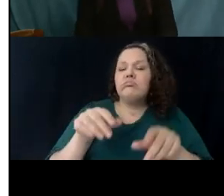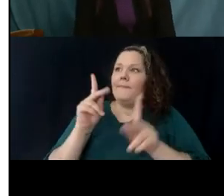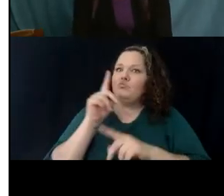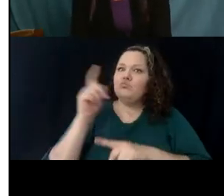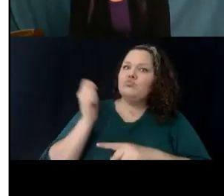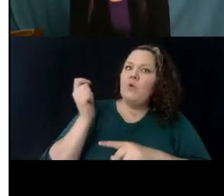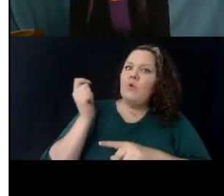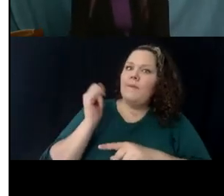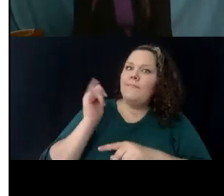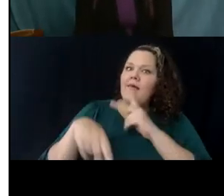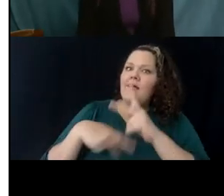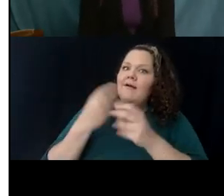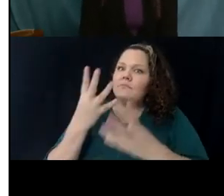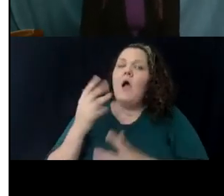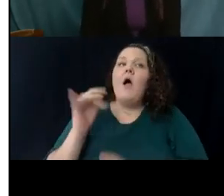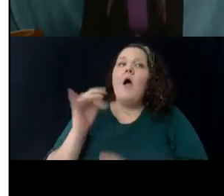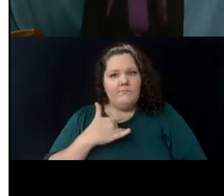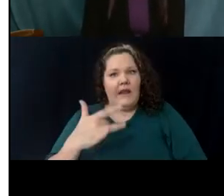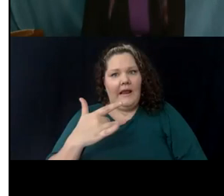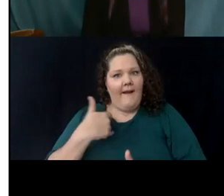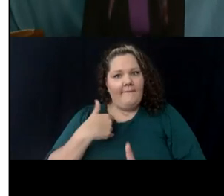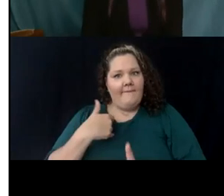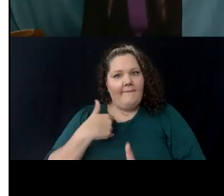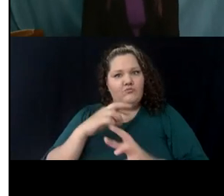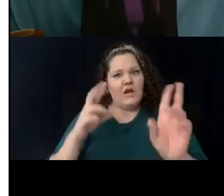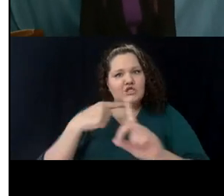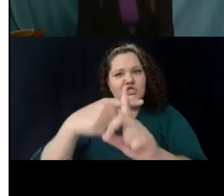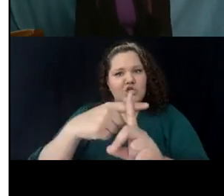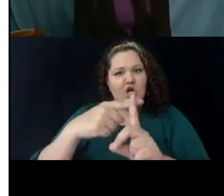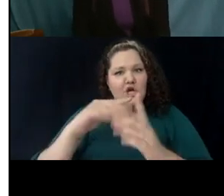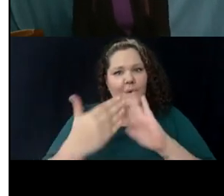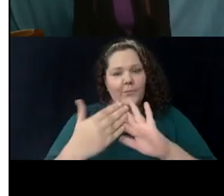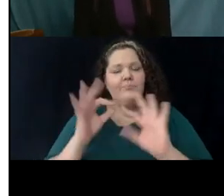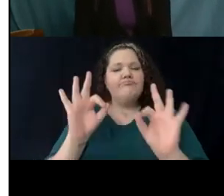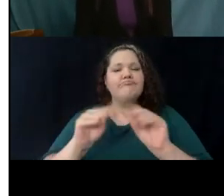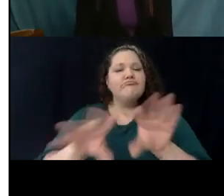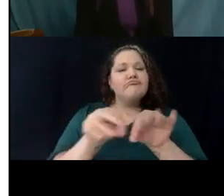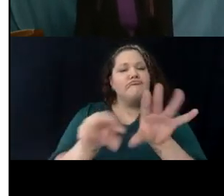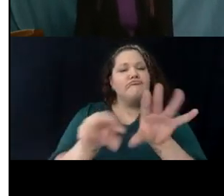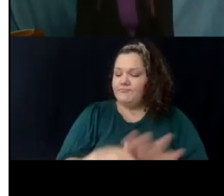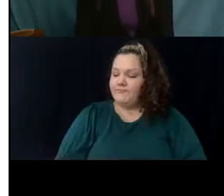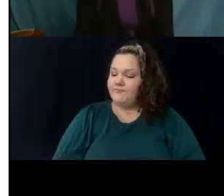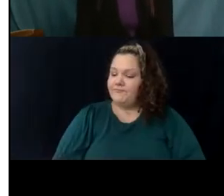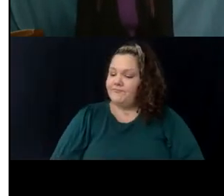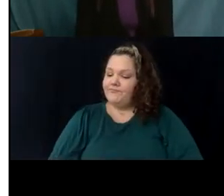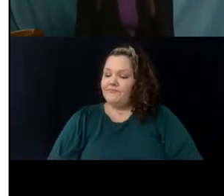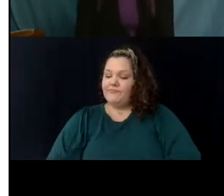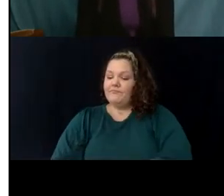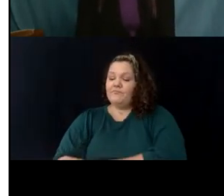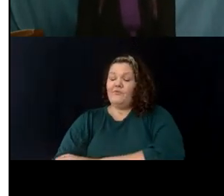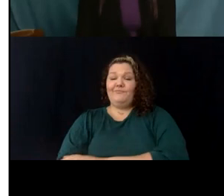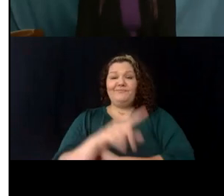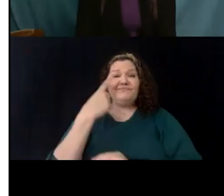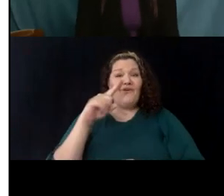disability organizations, ask them to disseminate the information to their audiences. So think about who